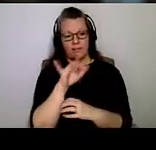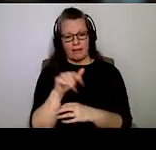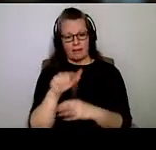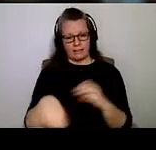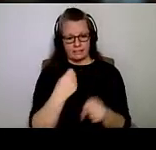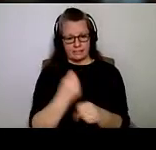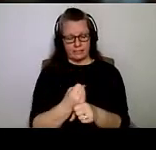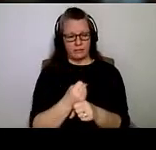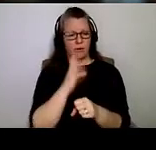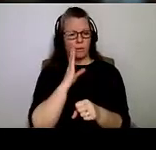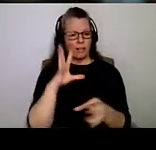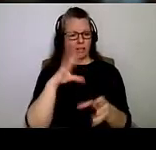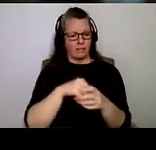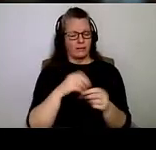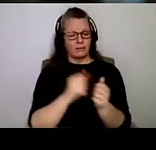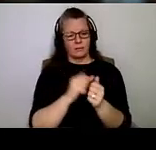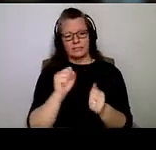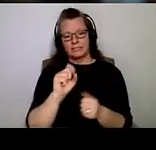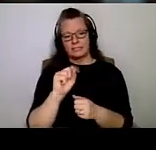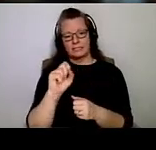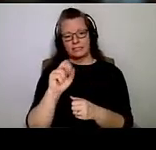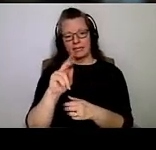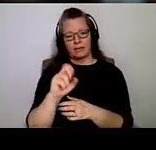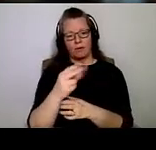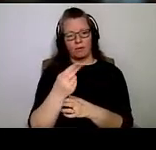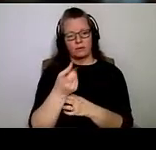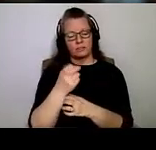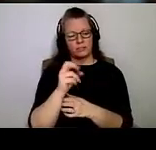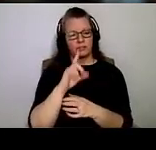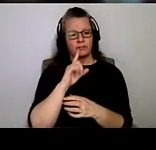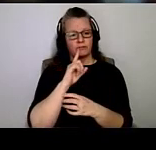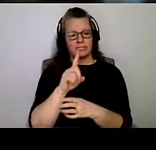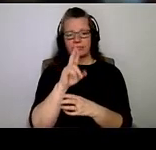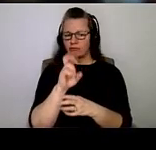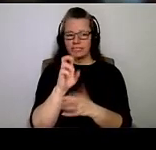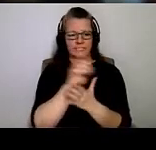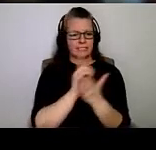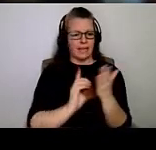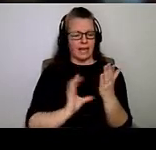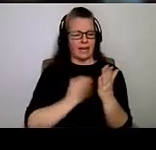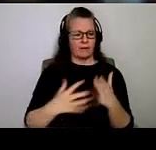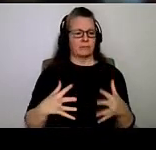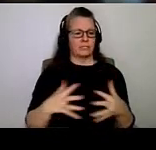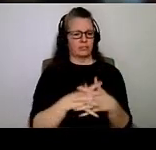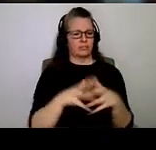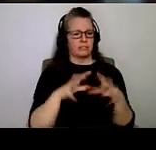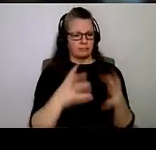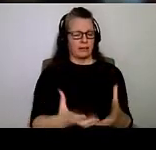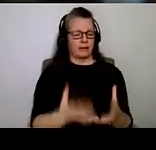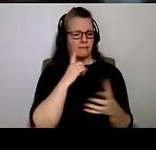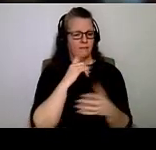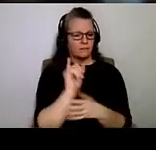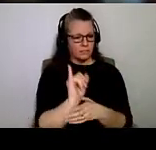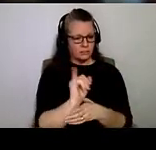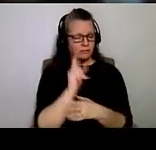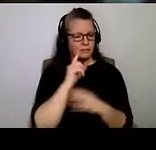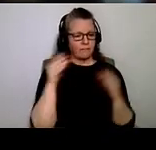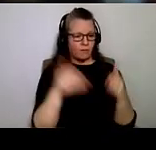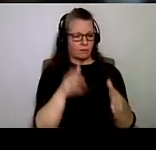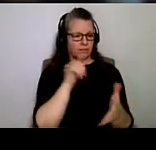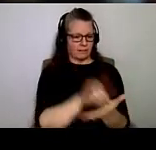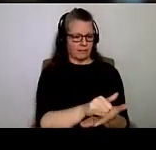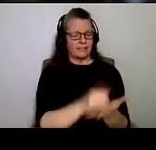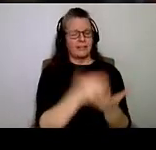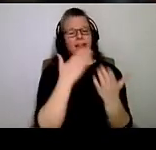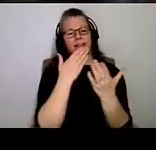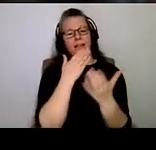with stakeholders to completely redesign our maternity bundle to further focus on this. So thank you everyone for having